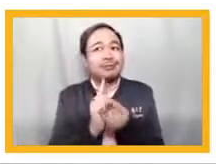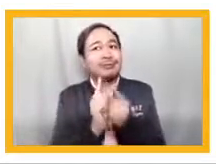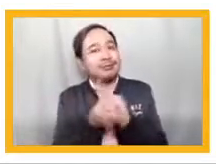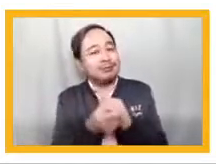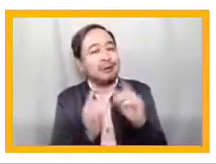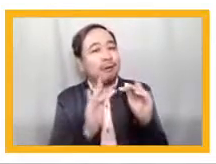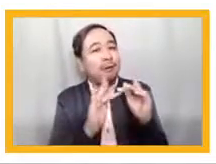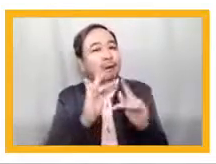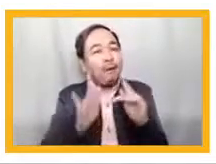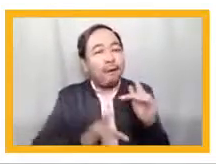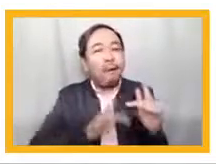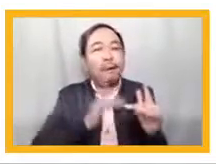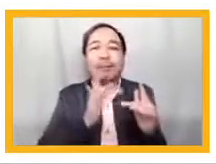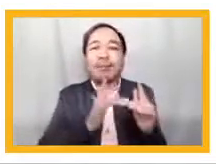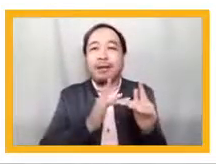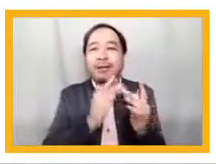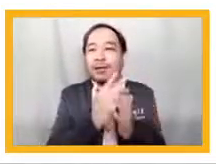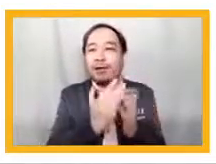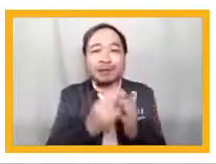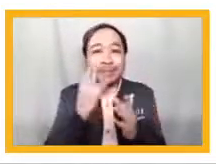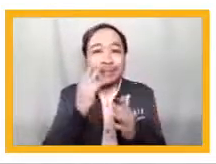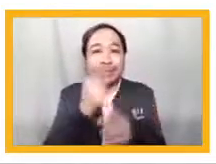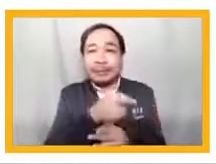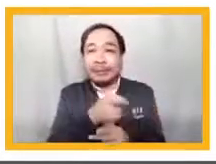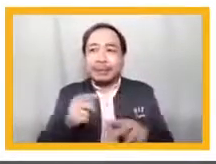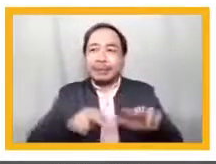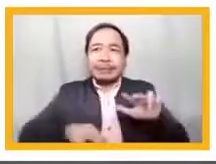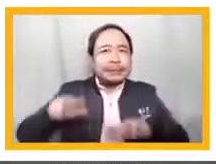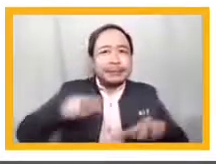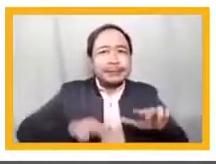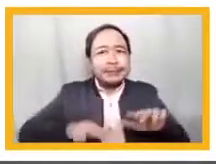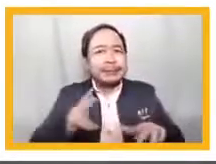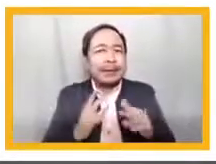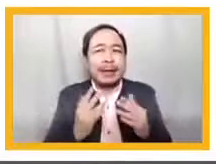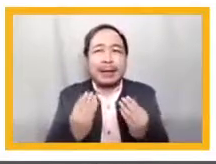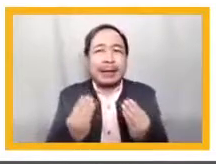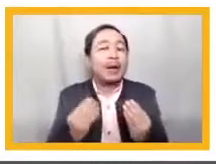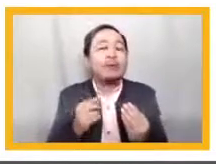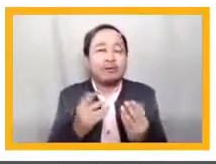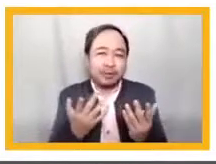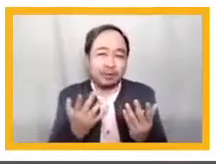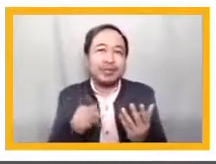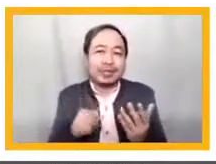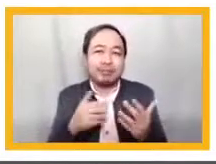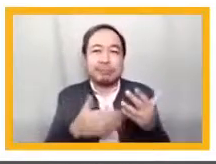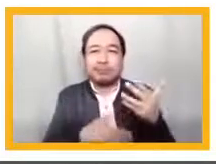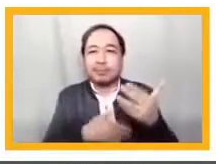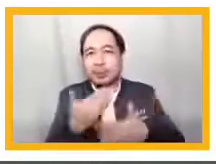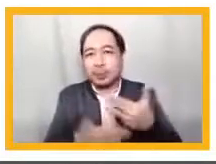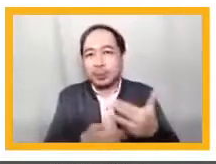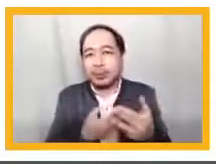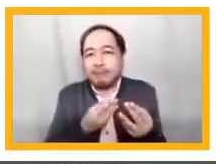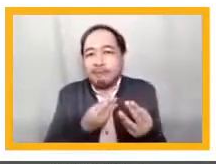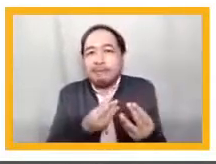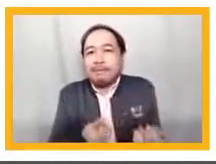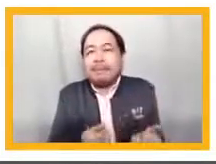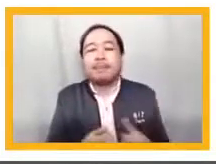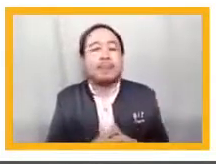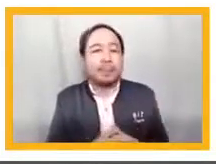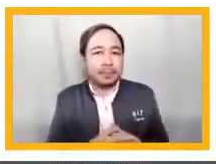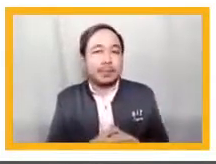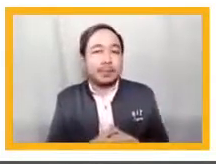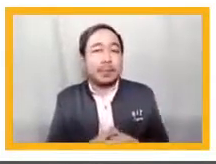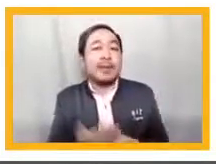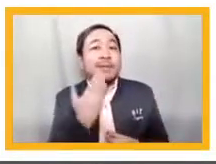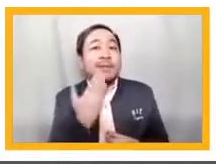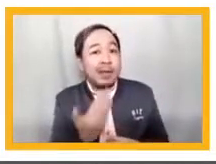kind of stumbling everywhere. Thank you. Thank you. Thank you very much, Paulina. I think you really emphasized the silver lining